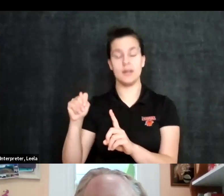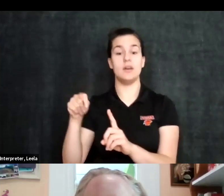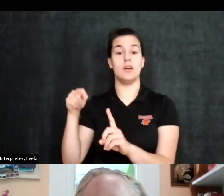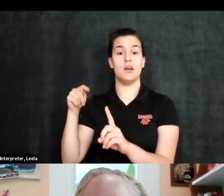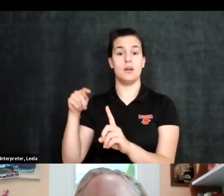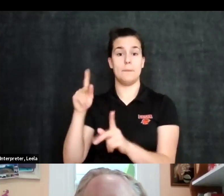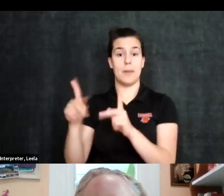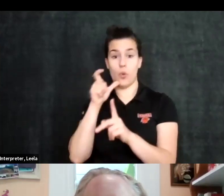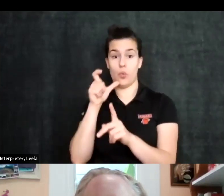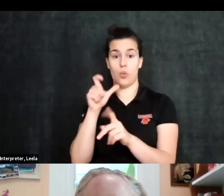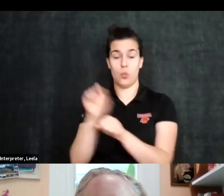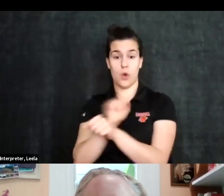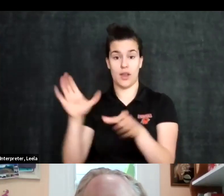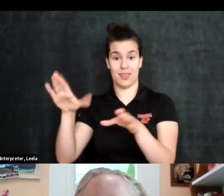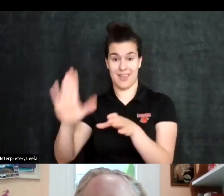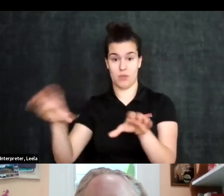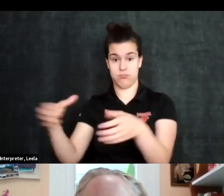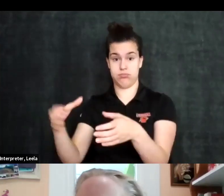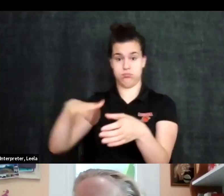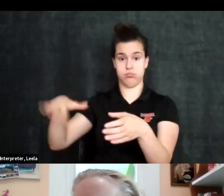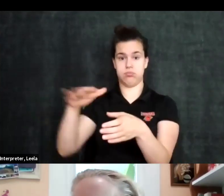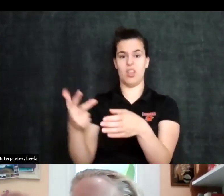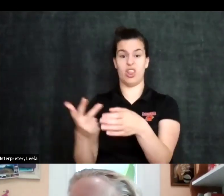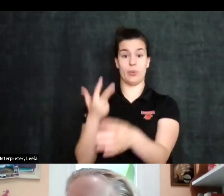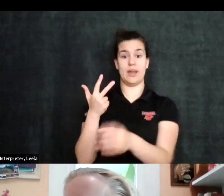right now. There's a Lamar grad that is the